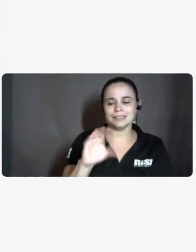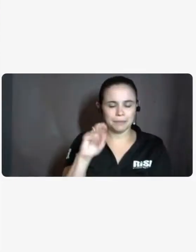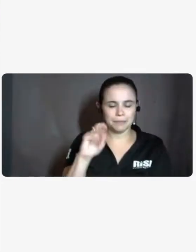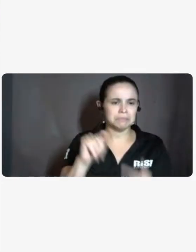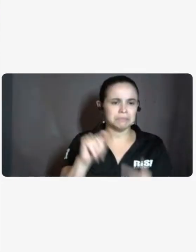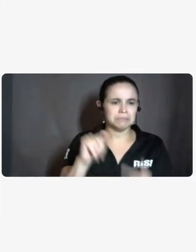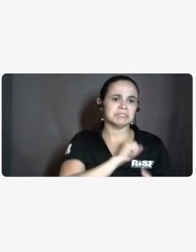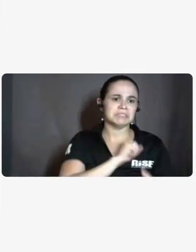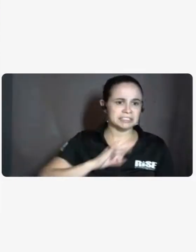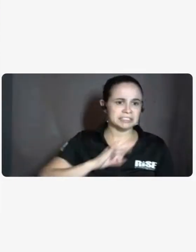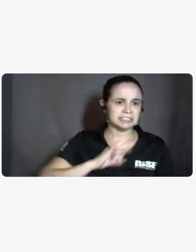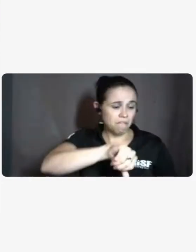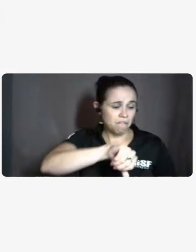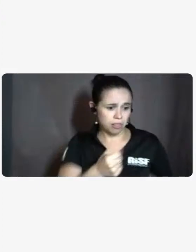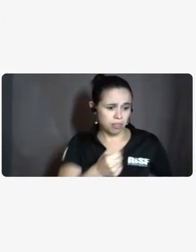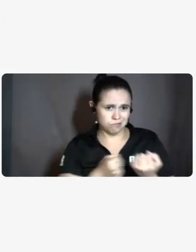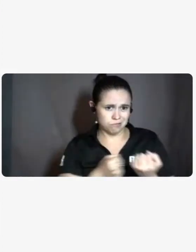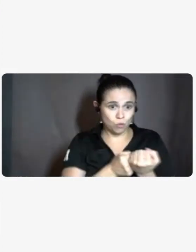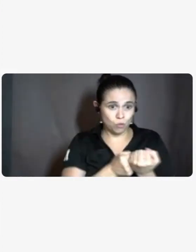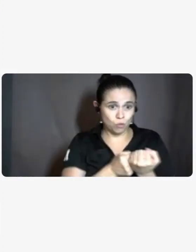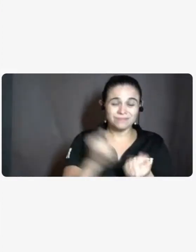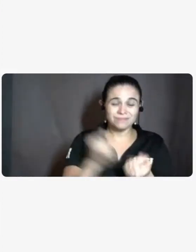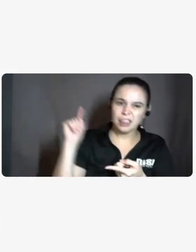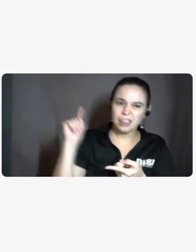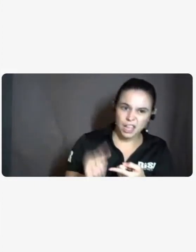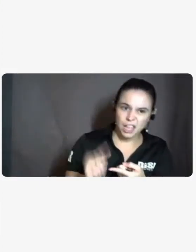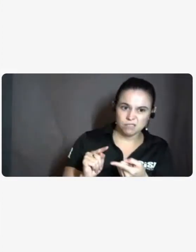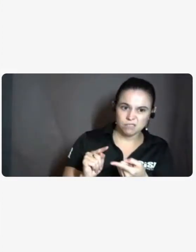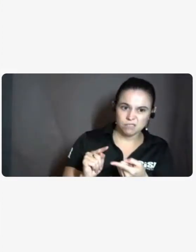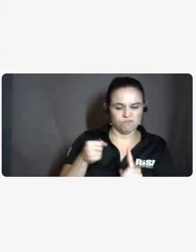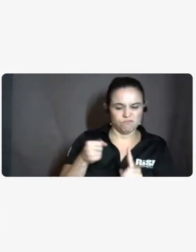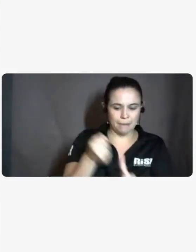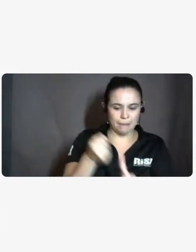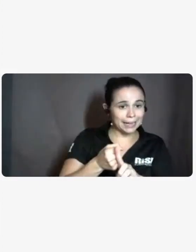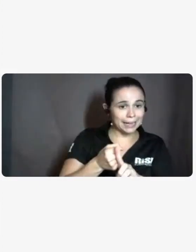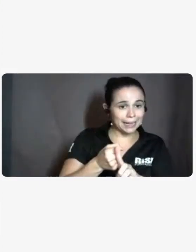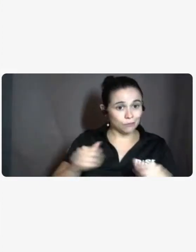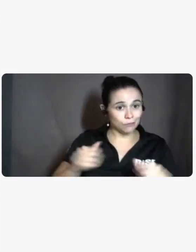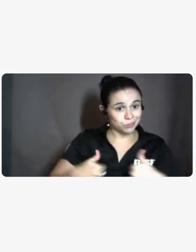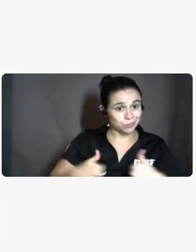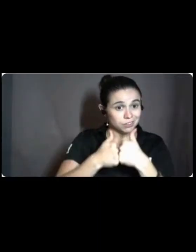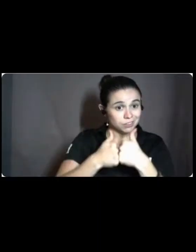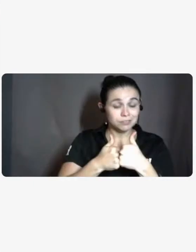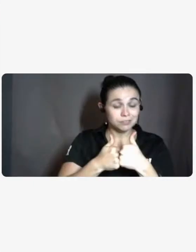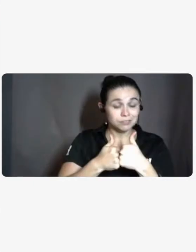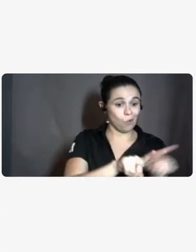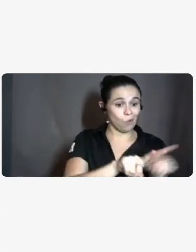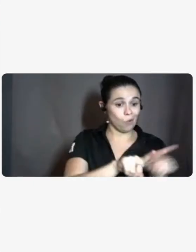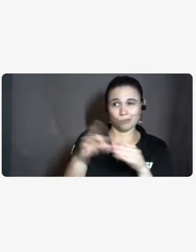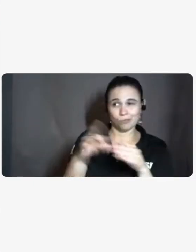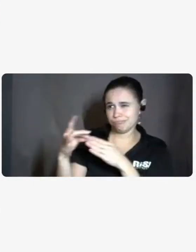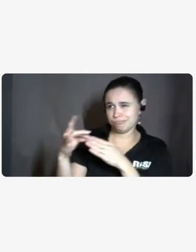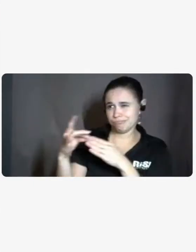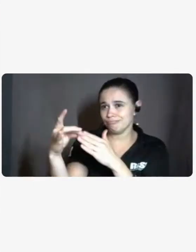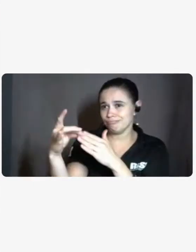those challenges while providing an exciting road to the future of our schools for all our students,